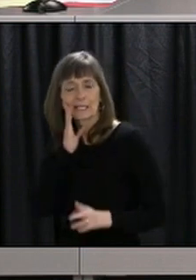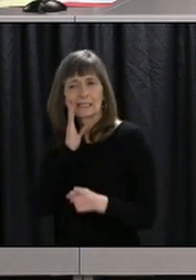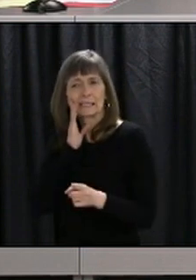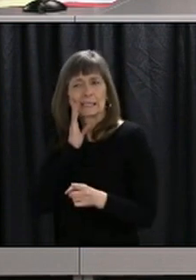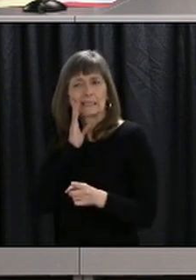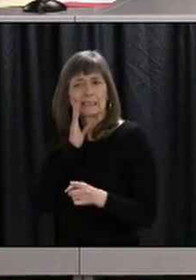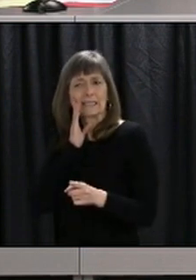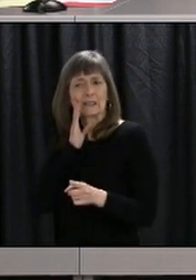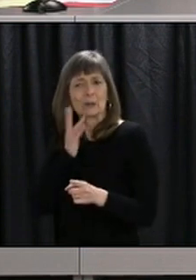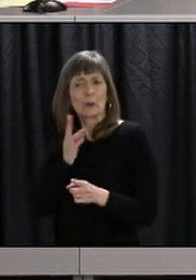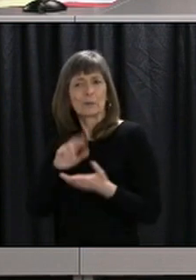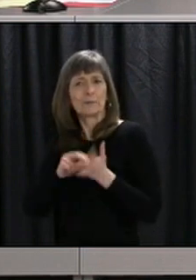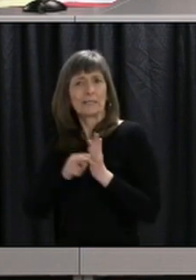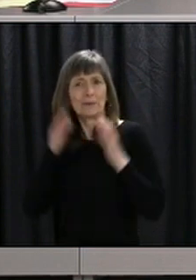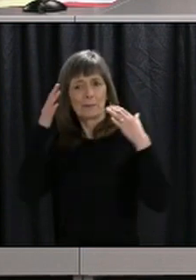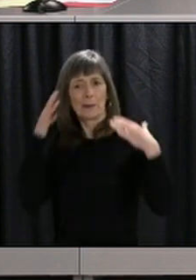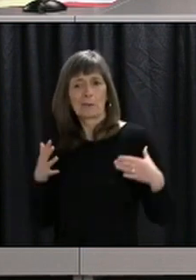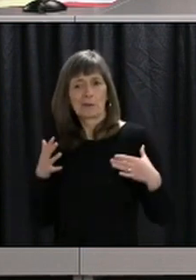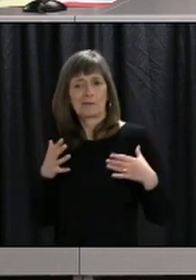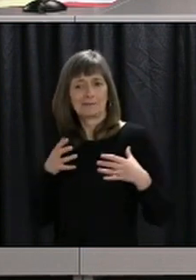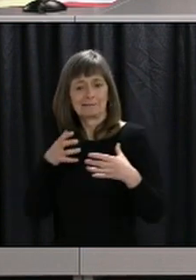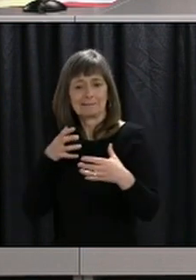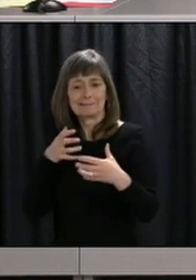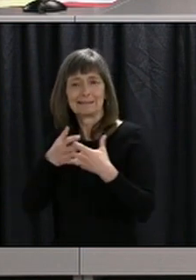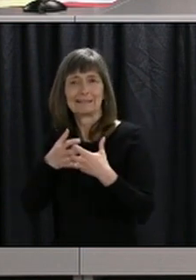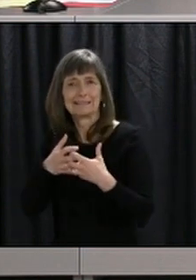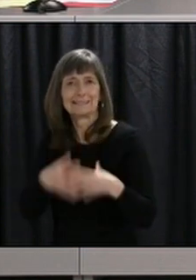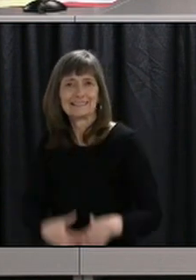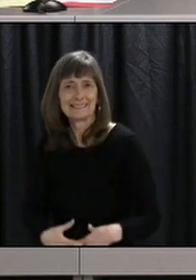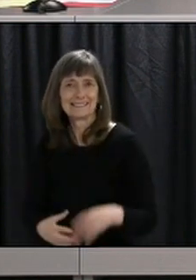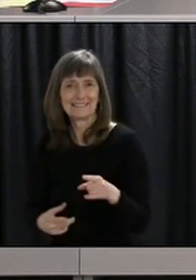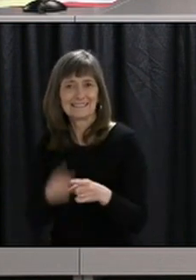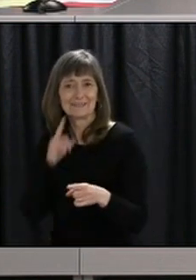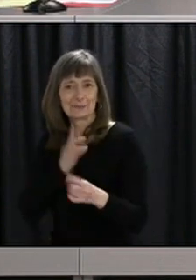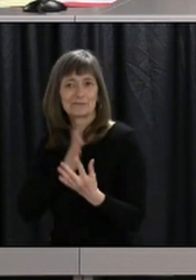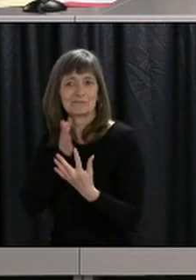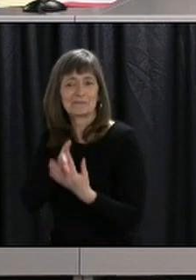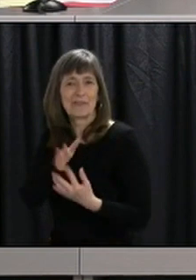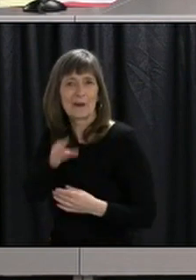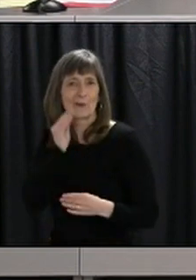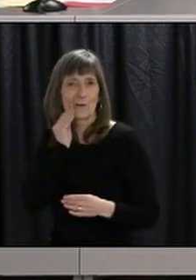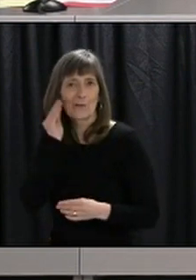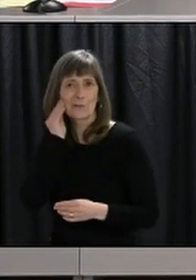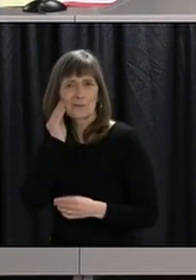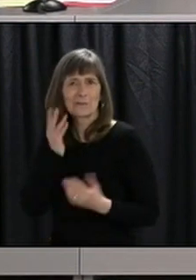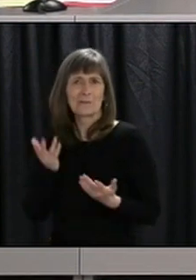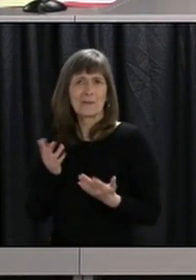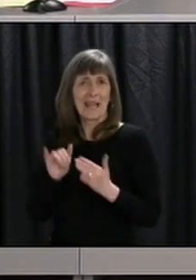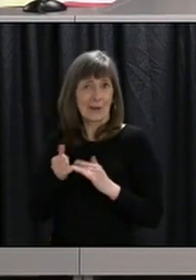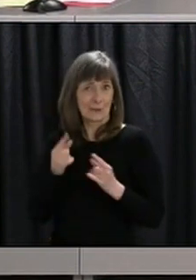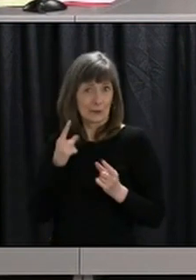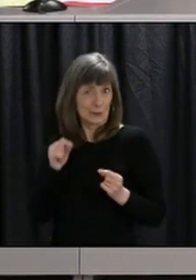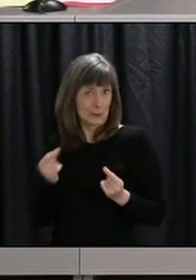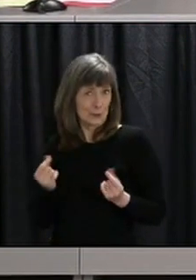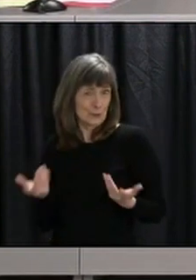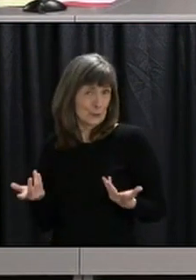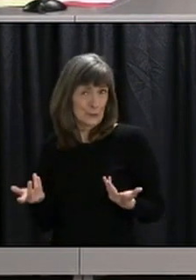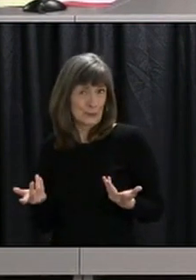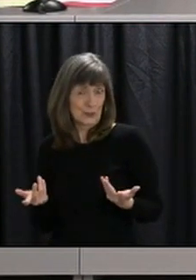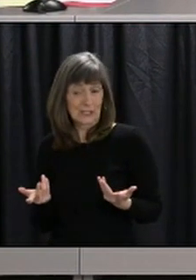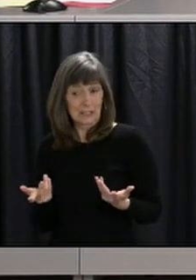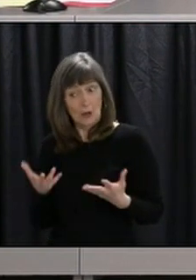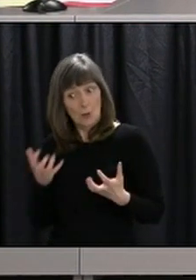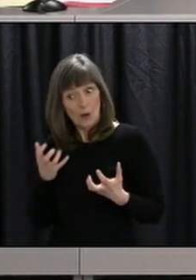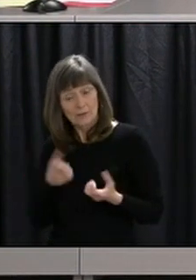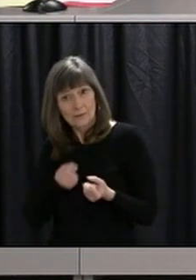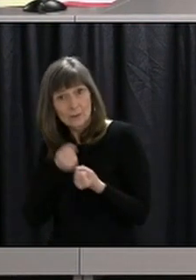bubble. It's a difficult situation. What's your advice, Dr. Fitzgerald, on how, or Dr. Haggie, on how people should be managing that? Because they want to